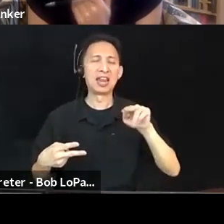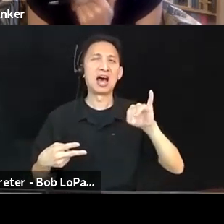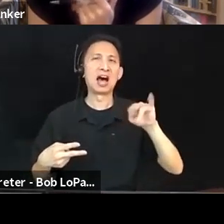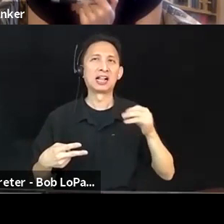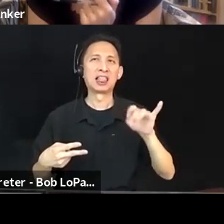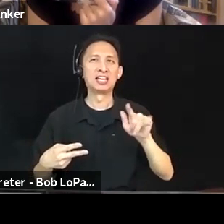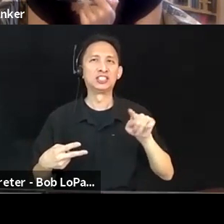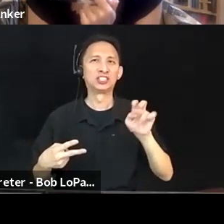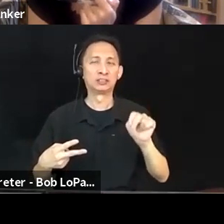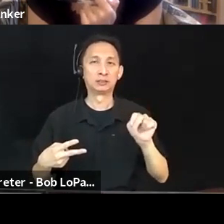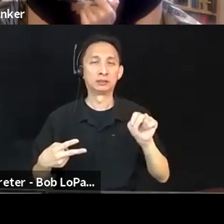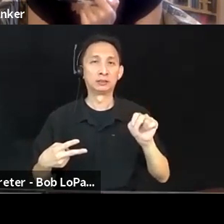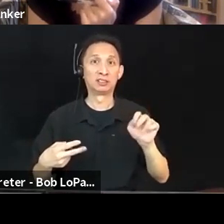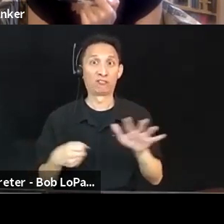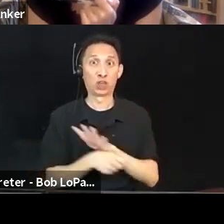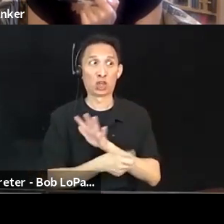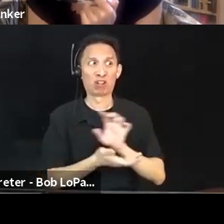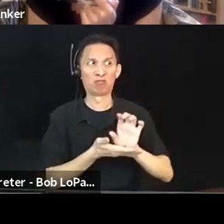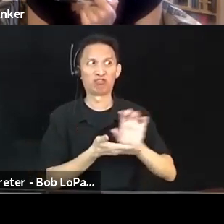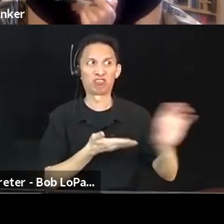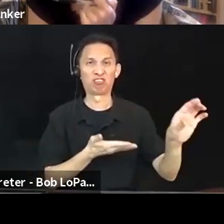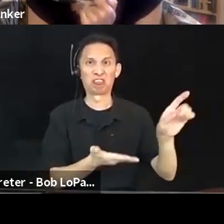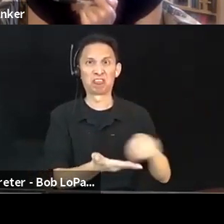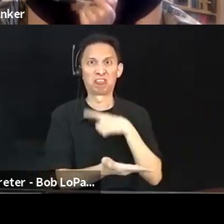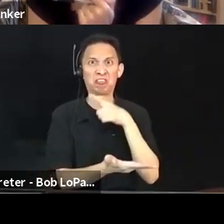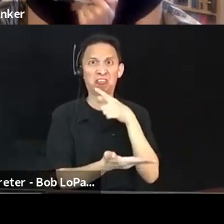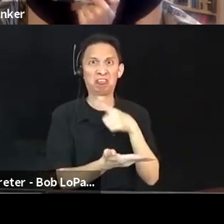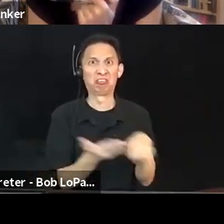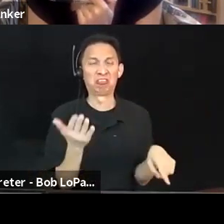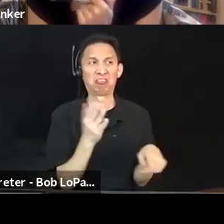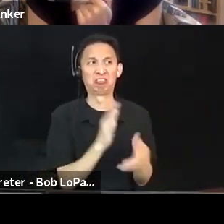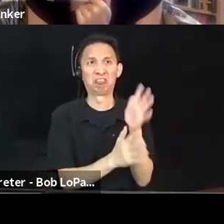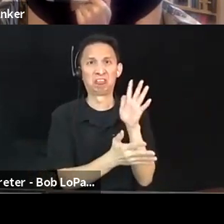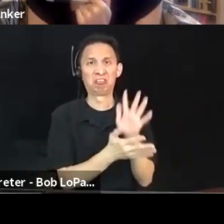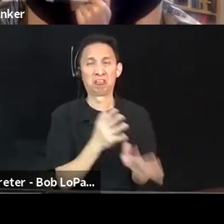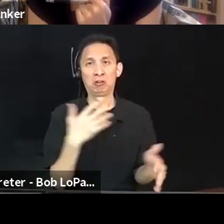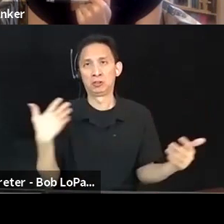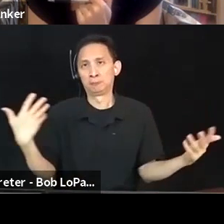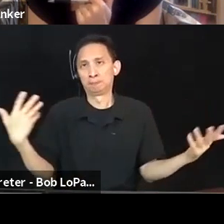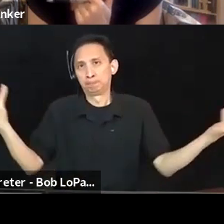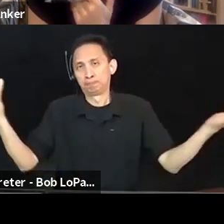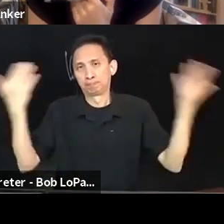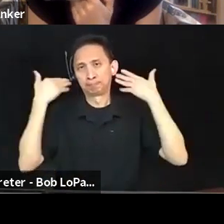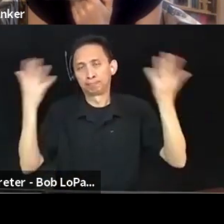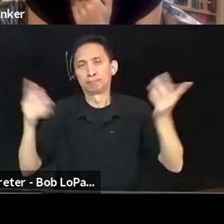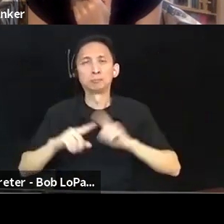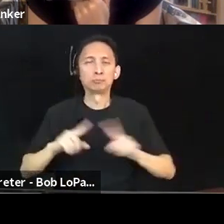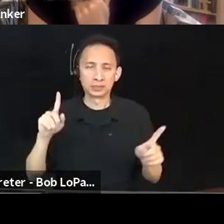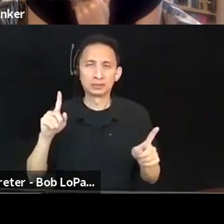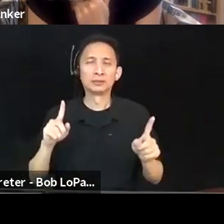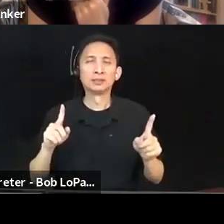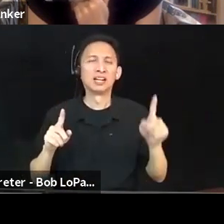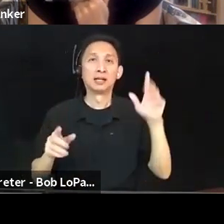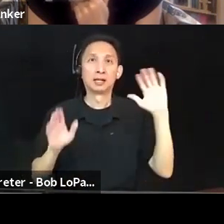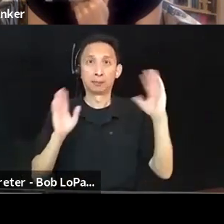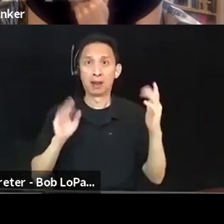difficult questions I think we all perhaps face right now, and certainly Elisabeth and Adom will be better placed to answer this in the context of the United States, and